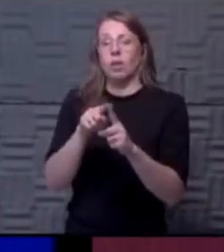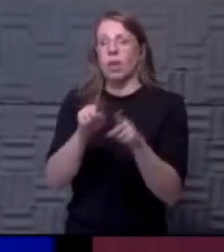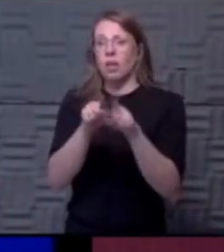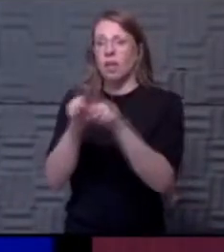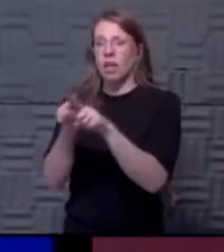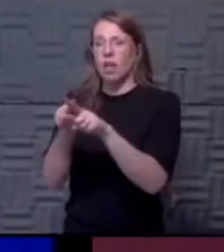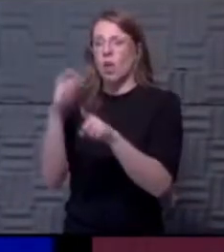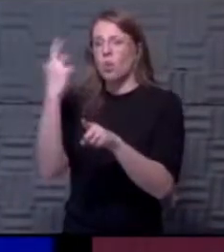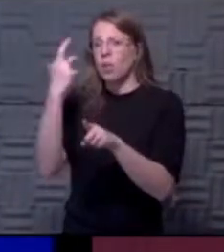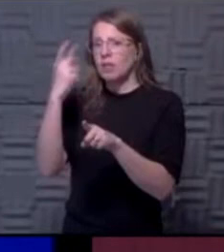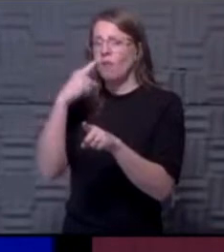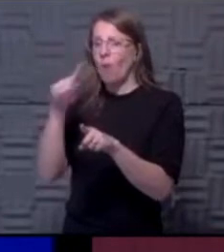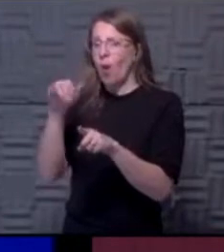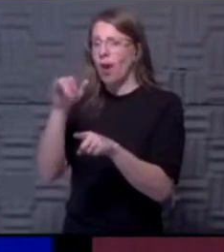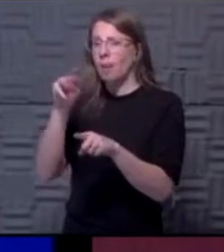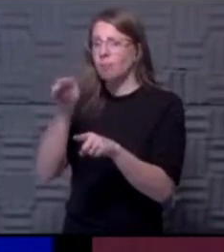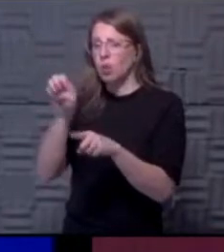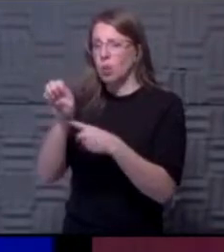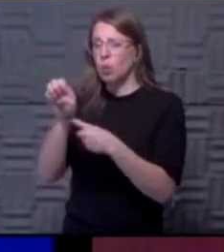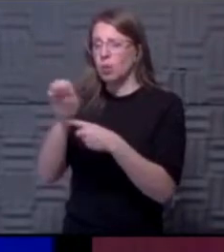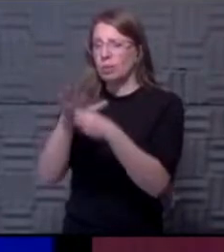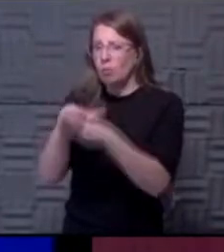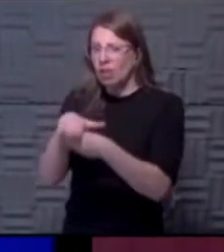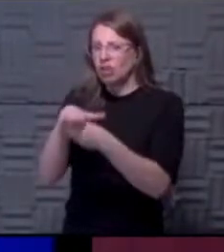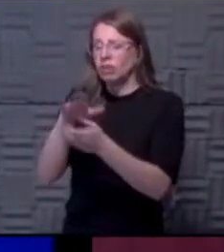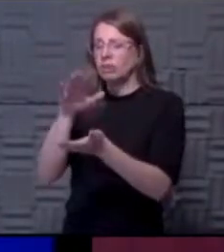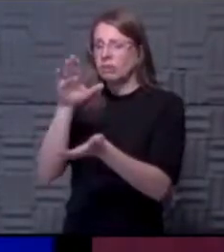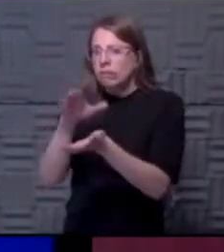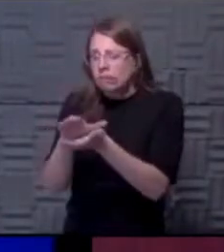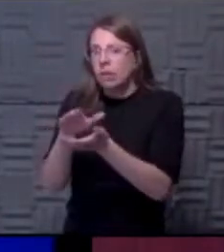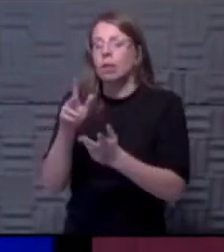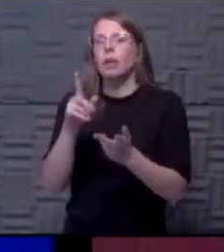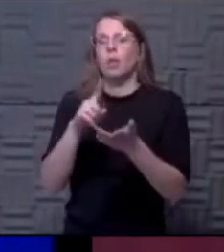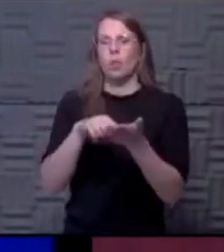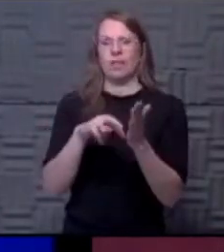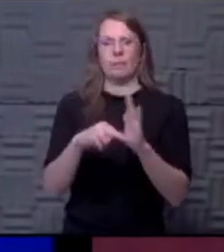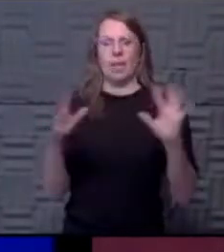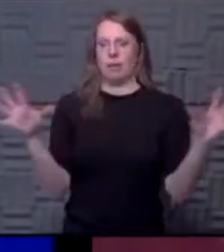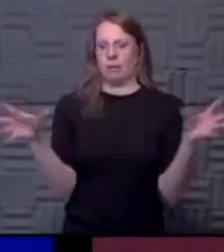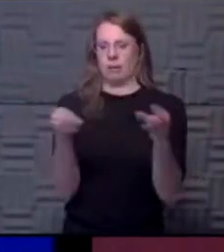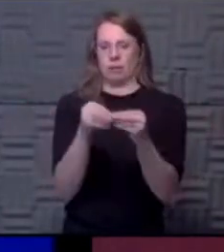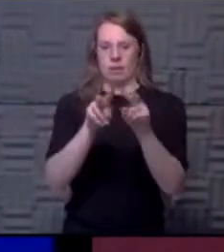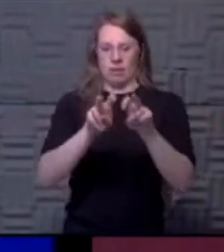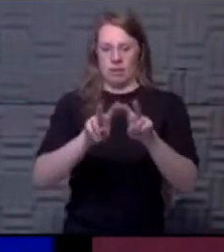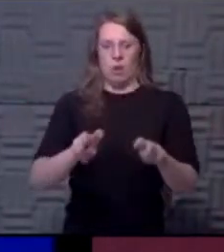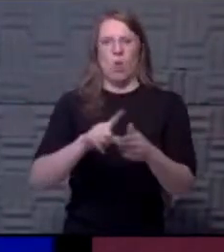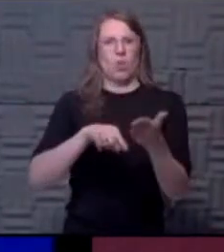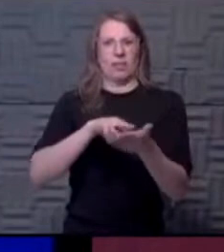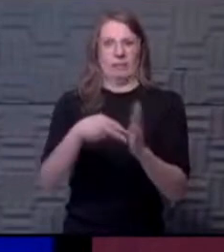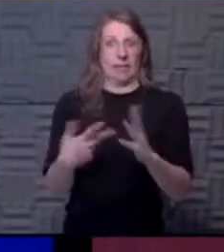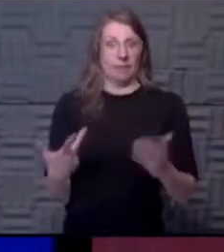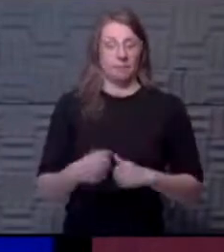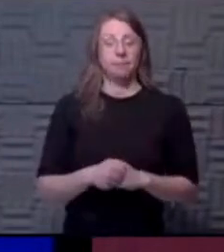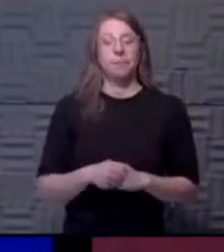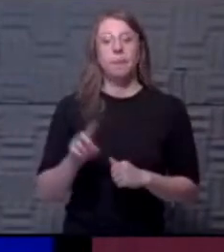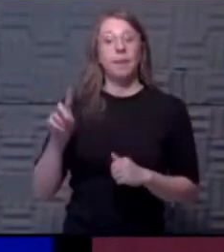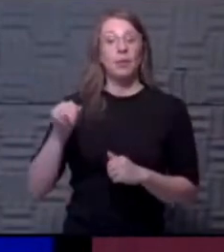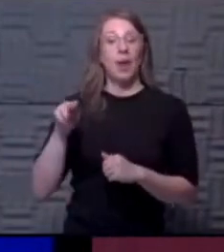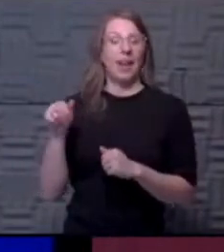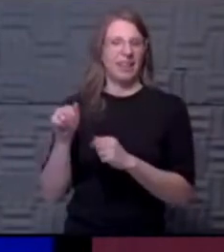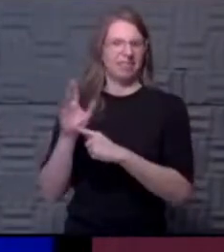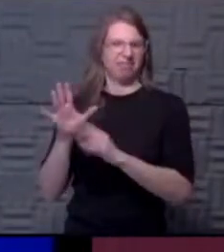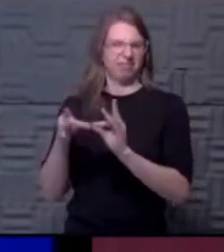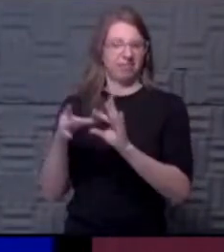immunosuppression. And they're packaging all that up to get a good sense of what this means. And so on top of Dana's points, right, we have lots of